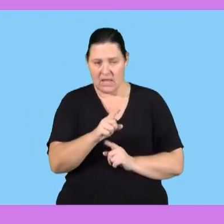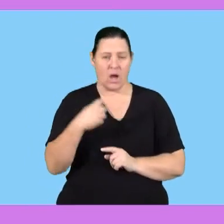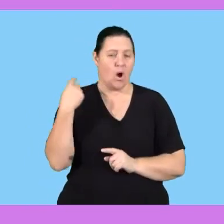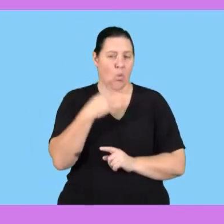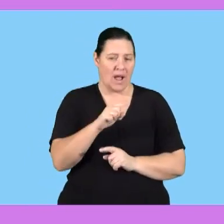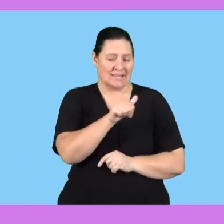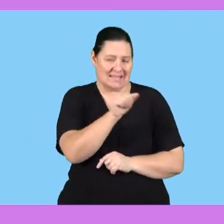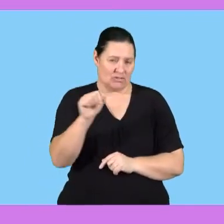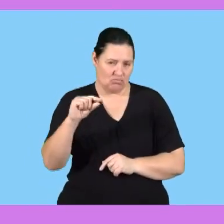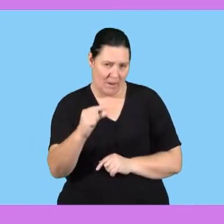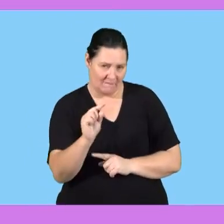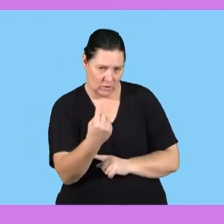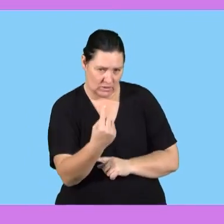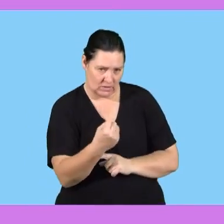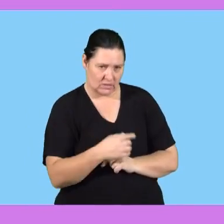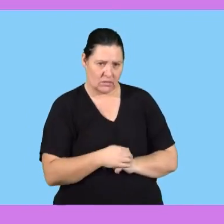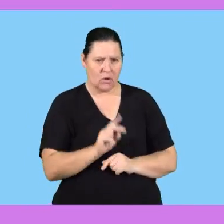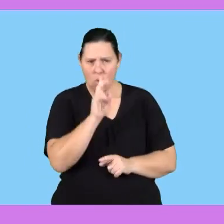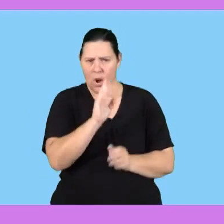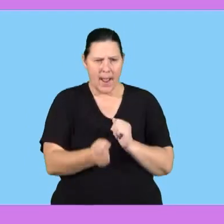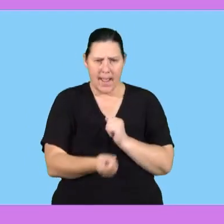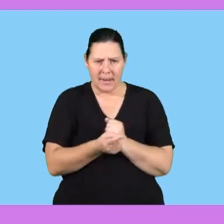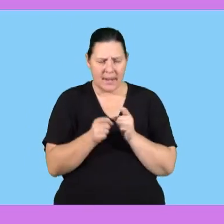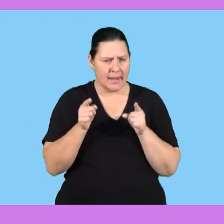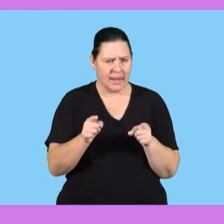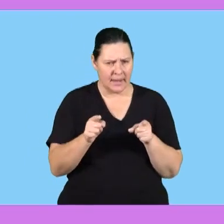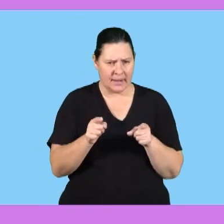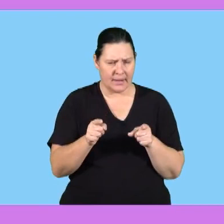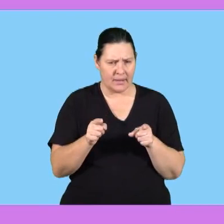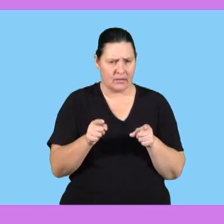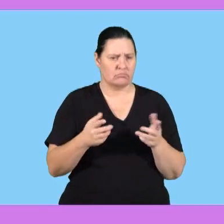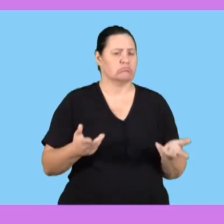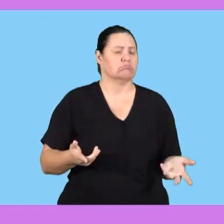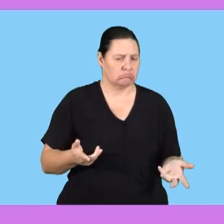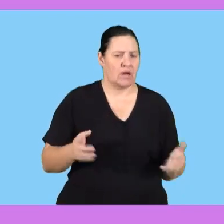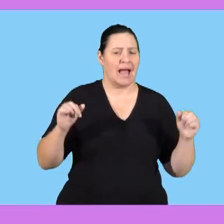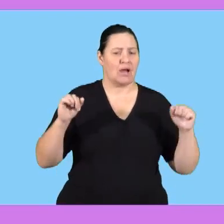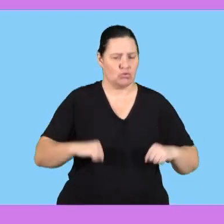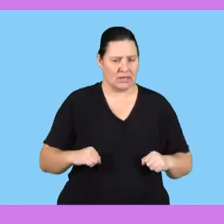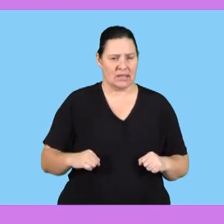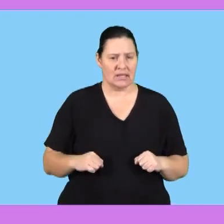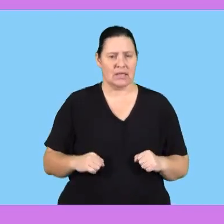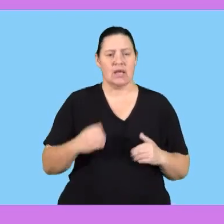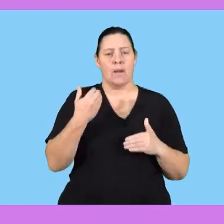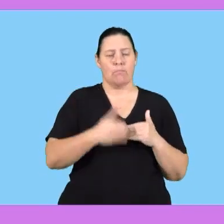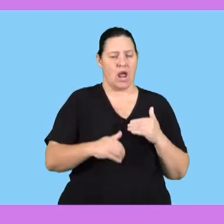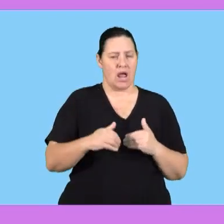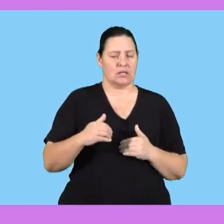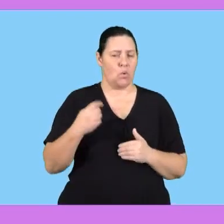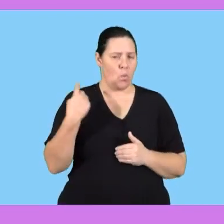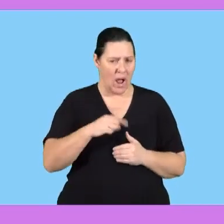the white bread 600 gram first. So what happened in this time frame? We agree that the white